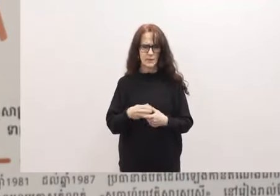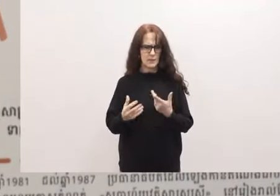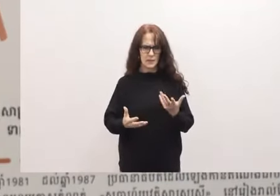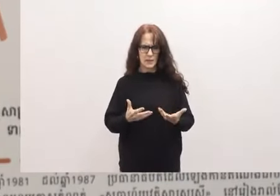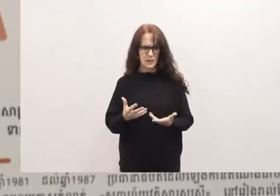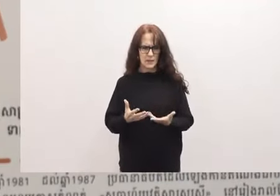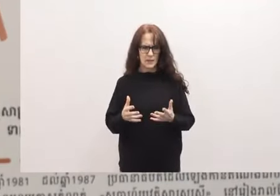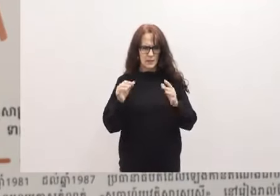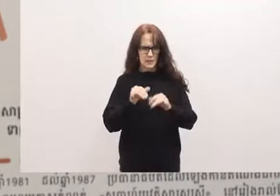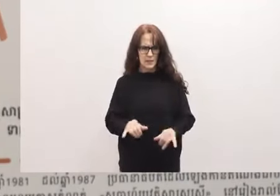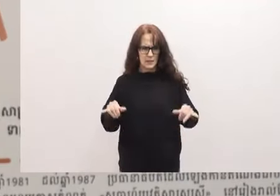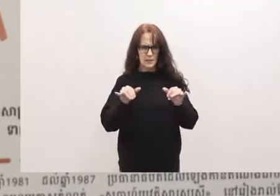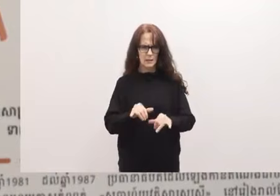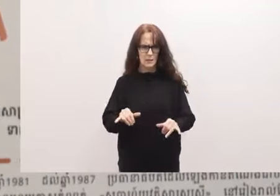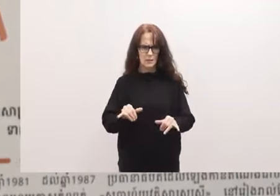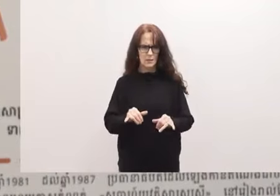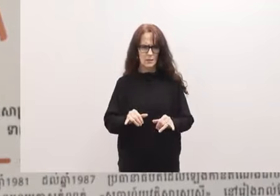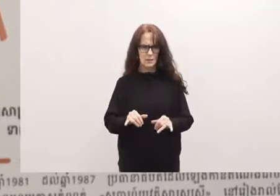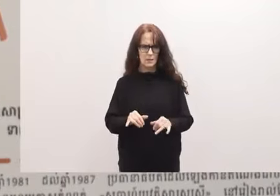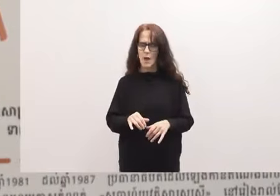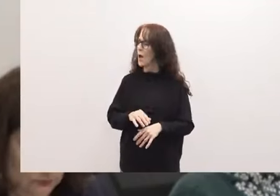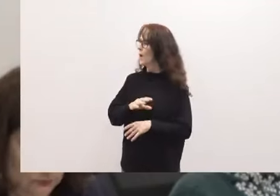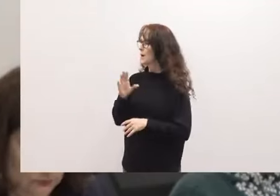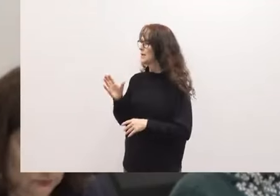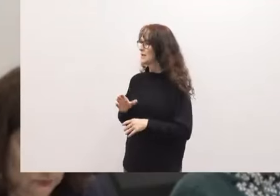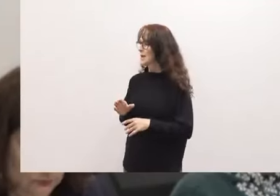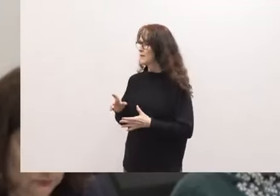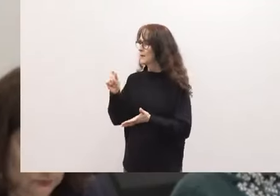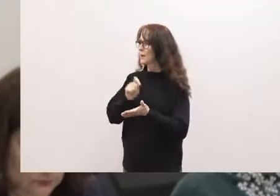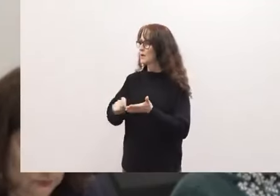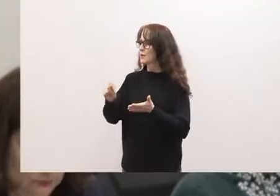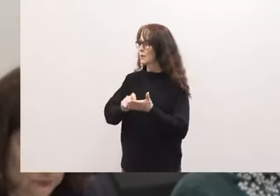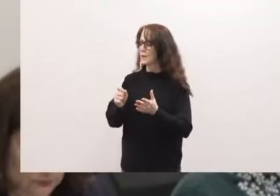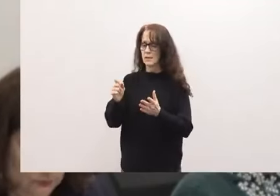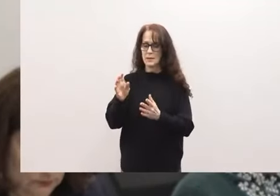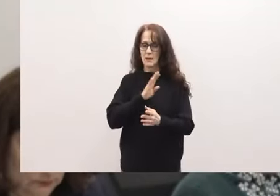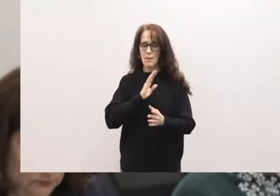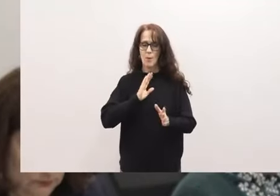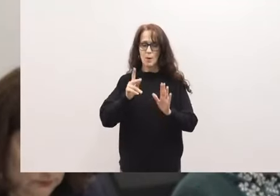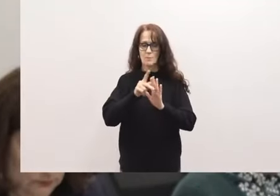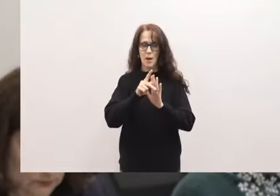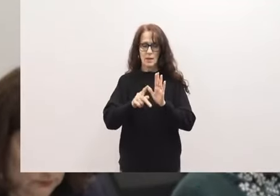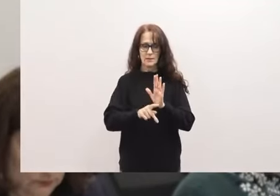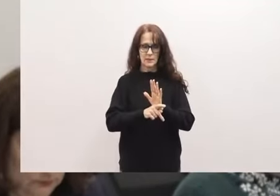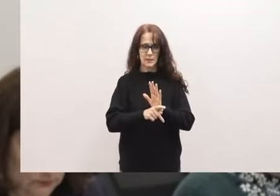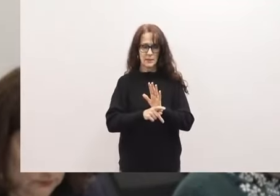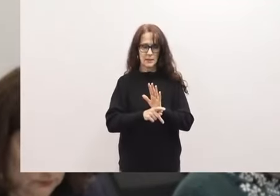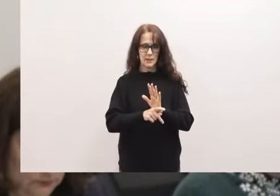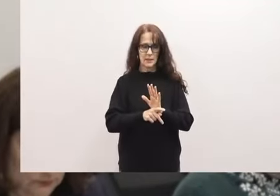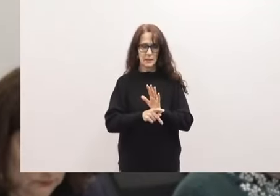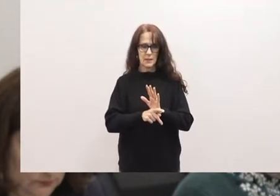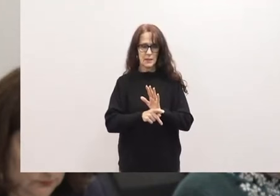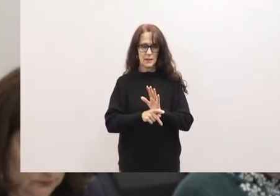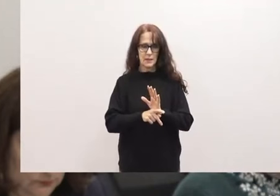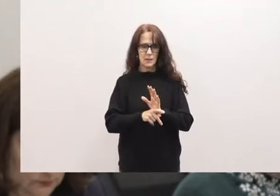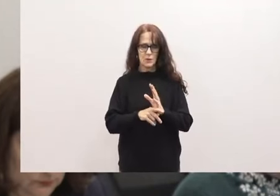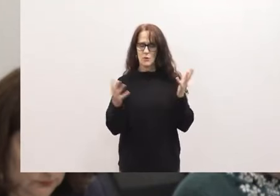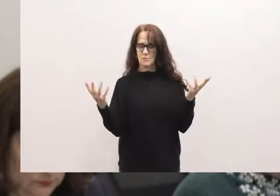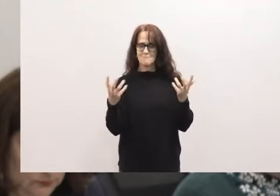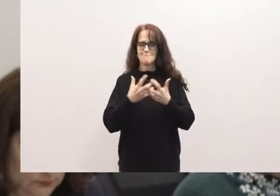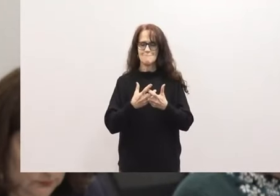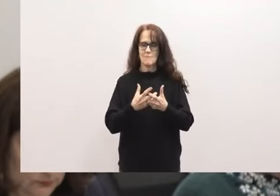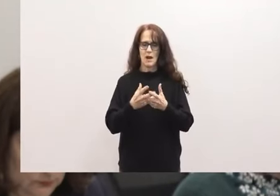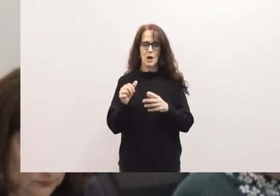if it's the same thing, why? Oh, it's never been written out in a board policy, so we've just been codifying our practices